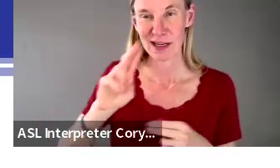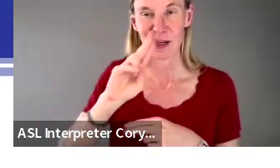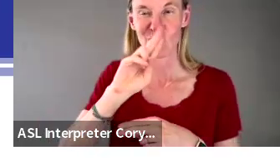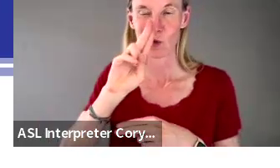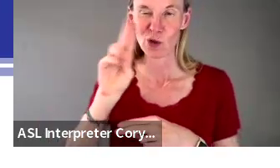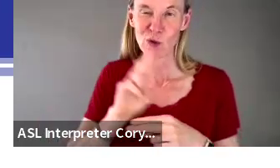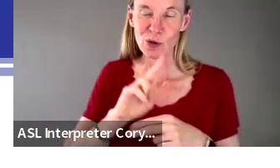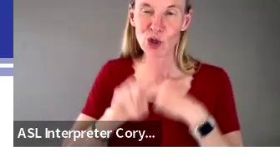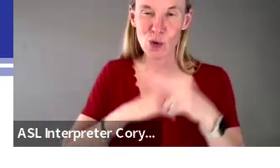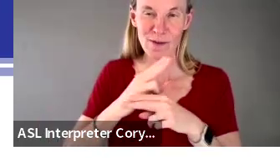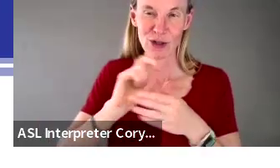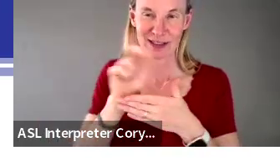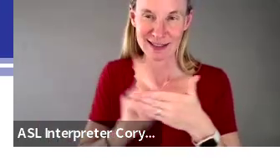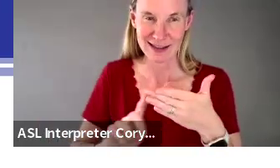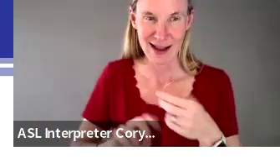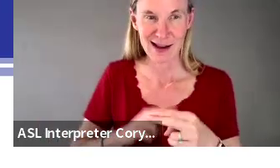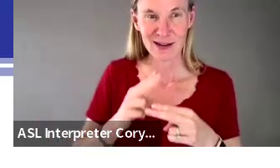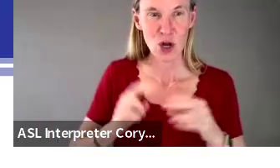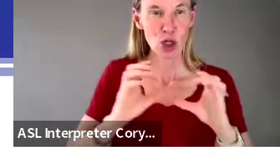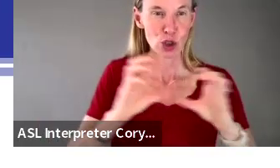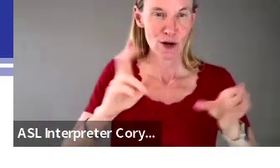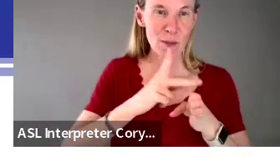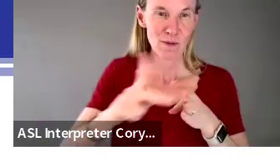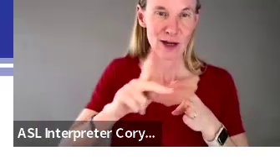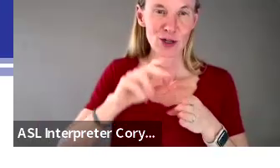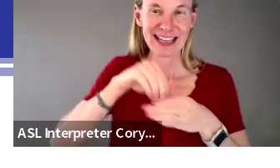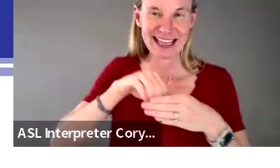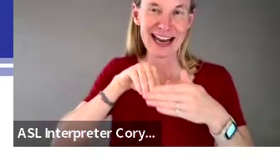the Certified Professional